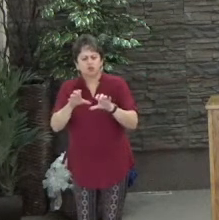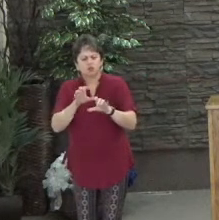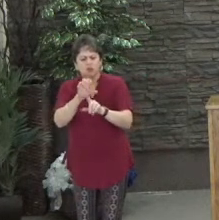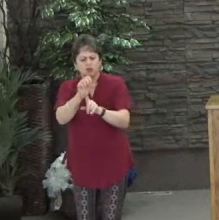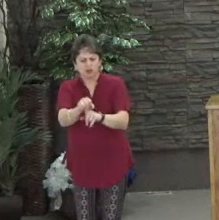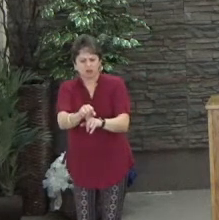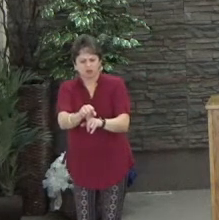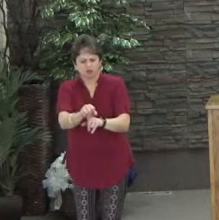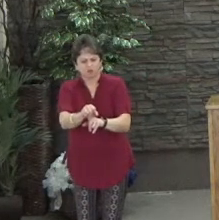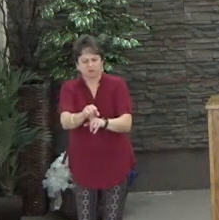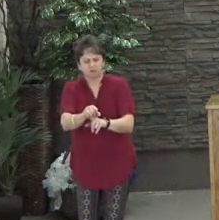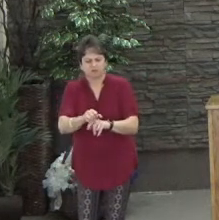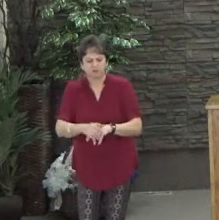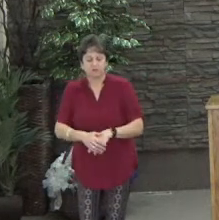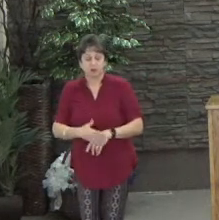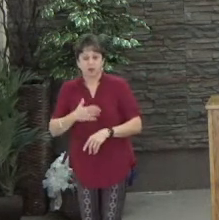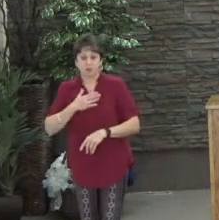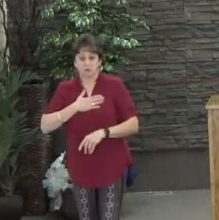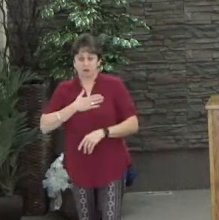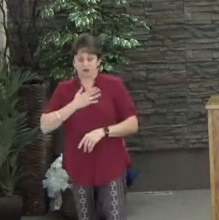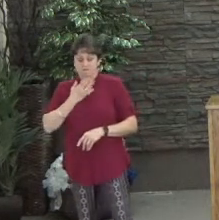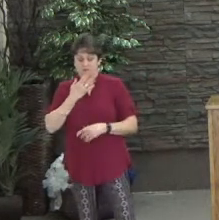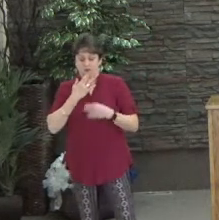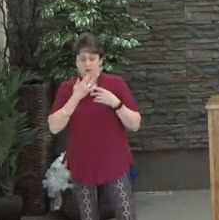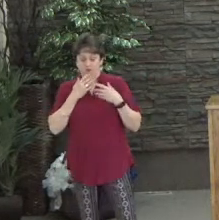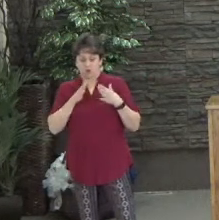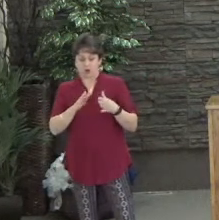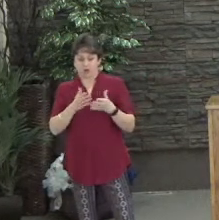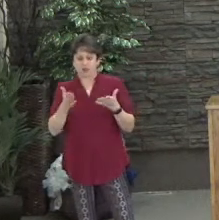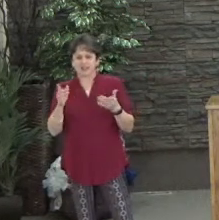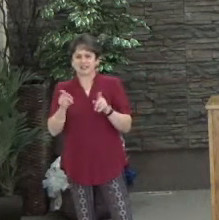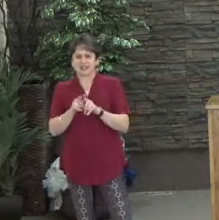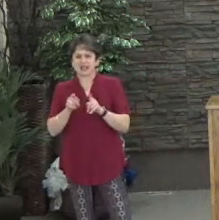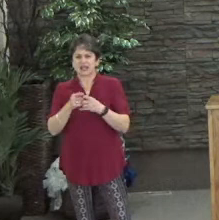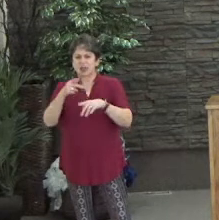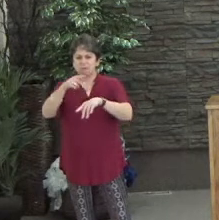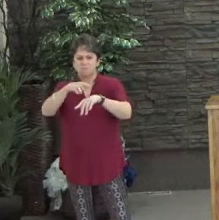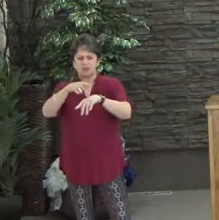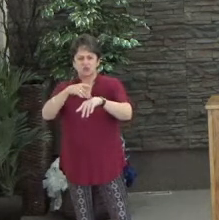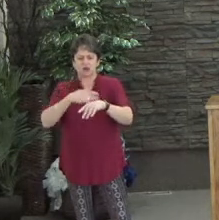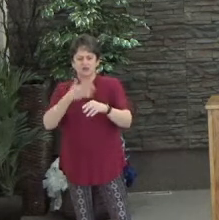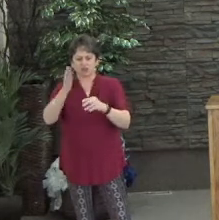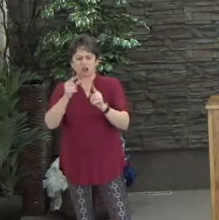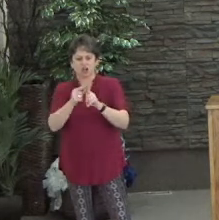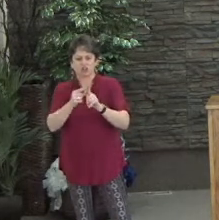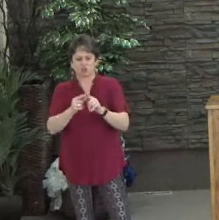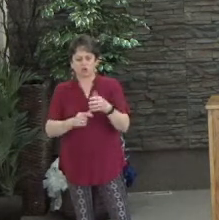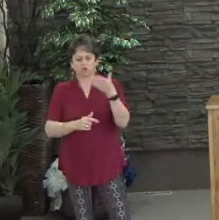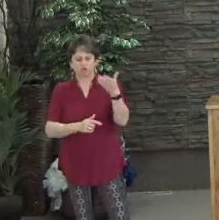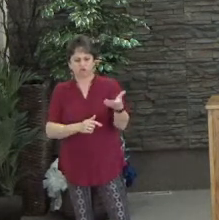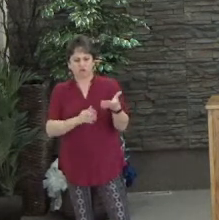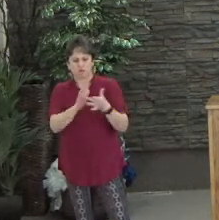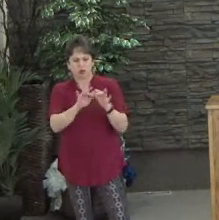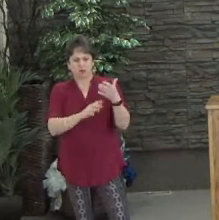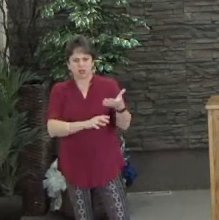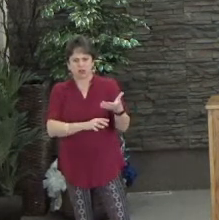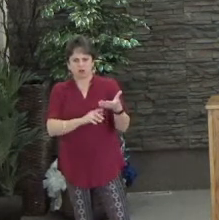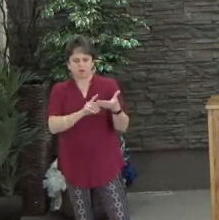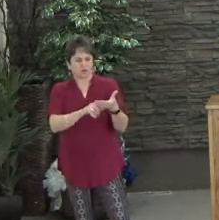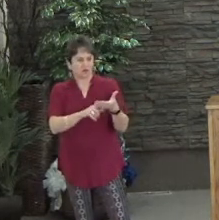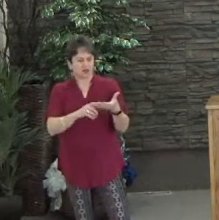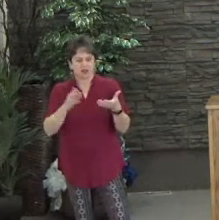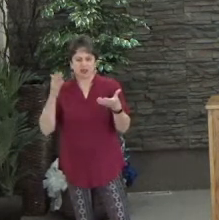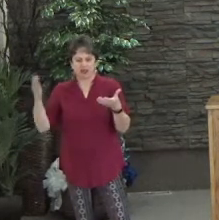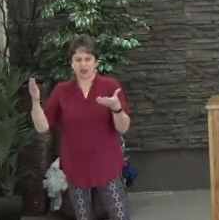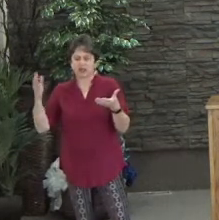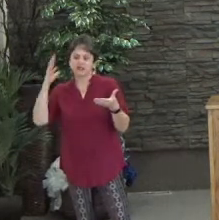that? My favorite way of thinking of it is it's kind of like Peter has the Word of God in one hand And he has